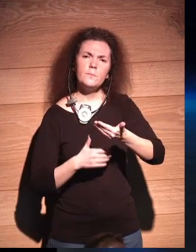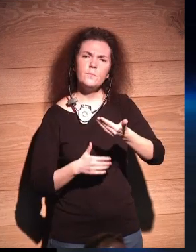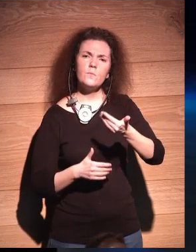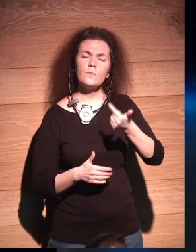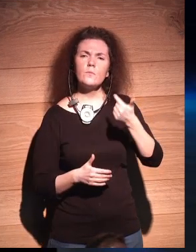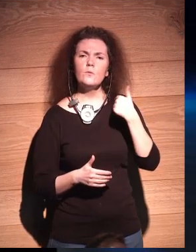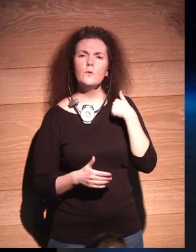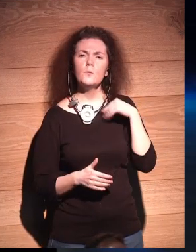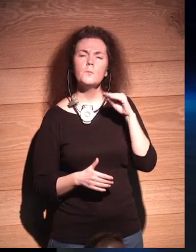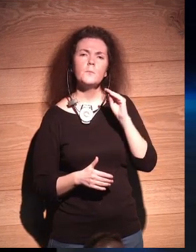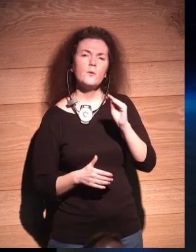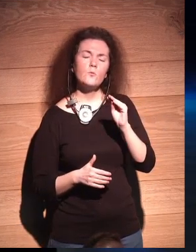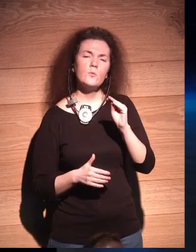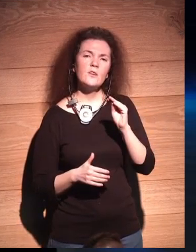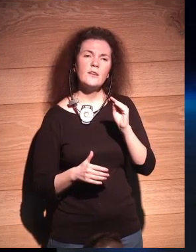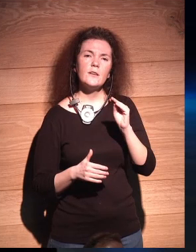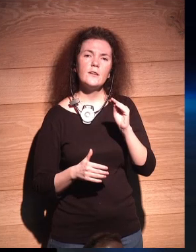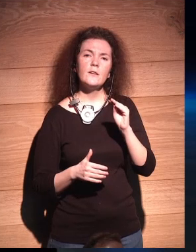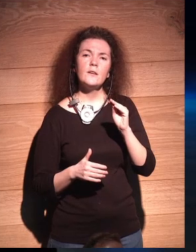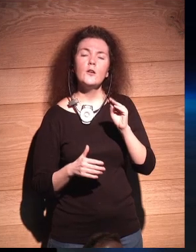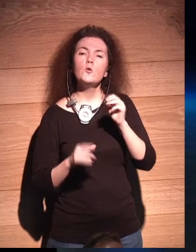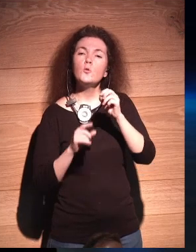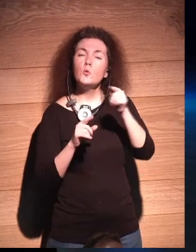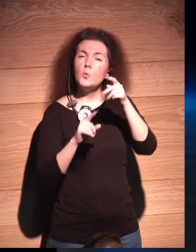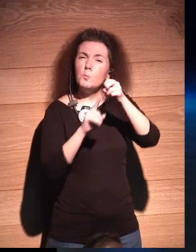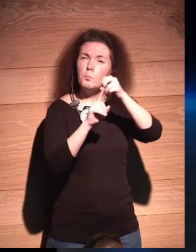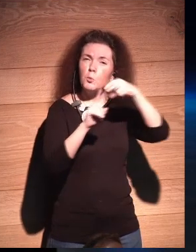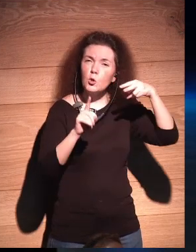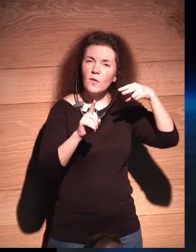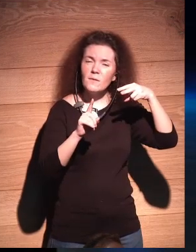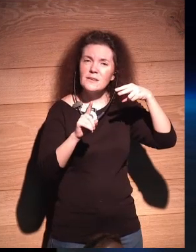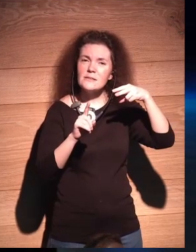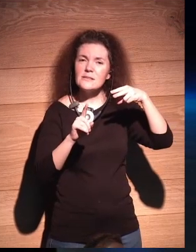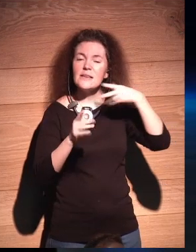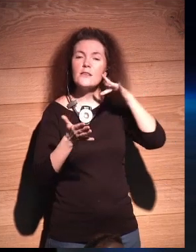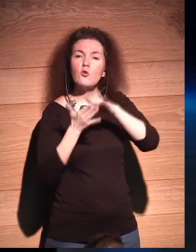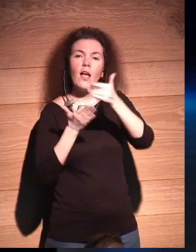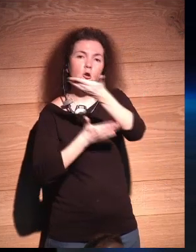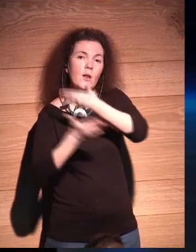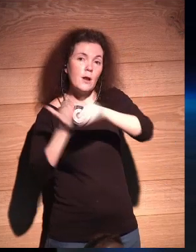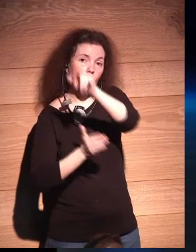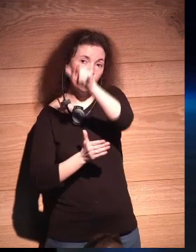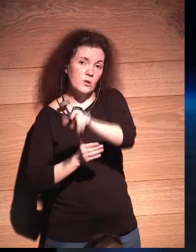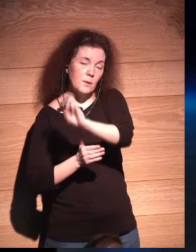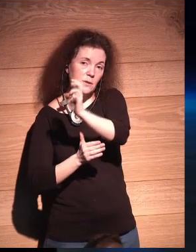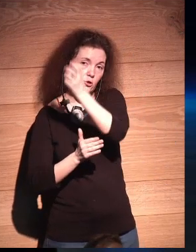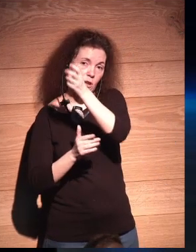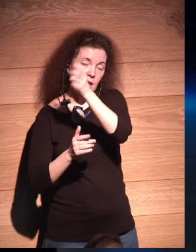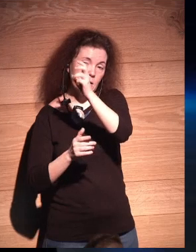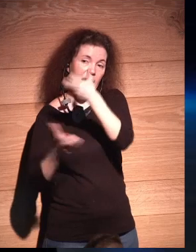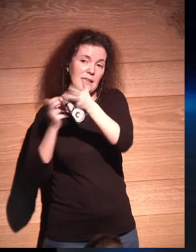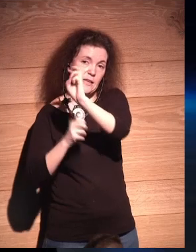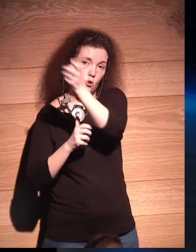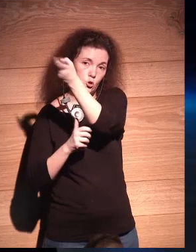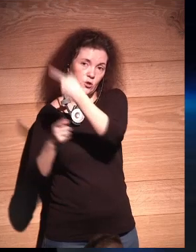you enforce your vision when you collaborate with other smart artists in collaboration? Do